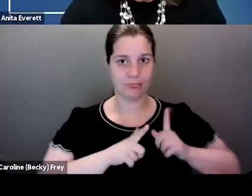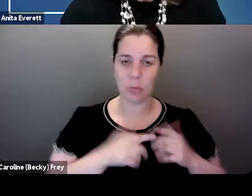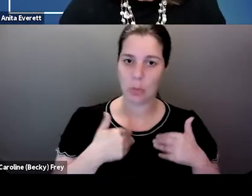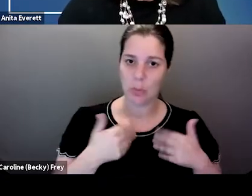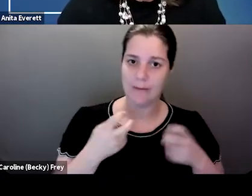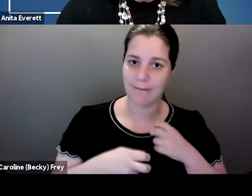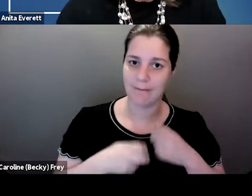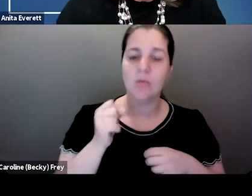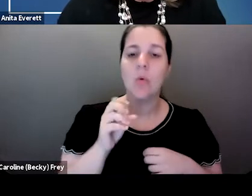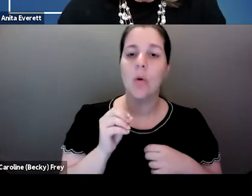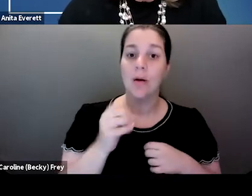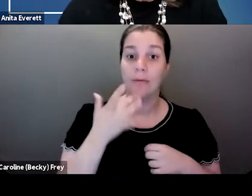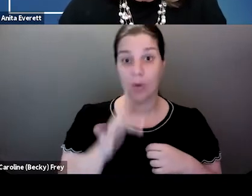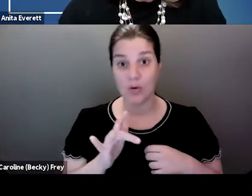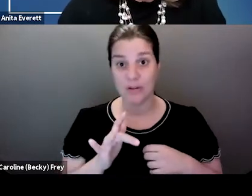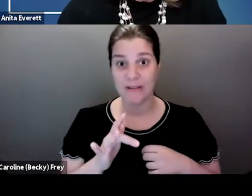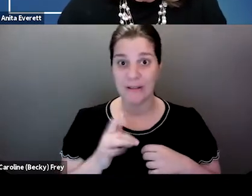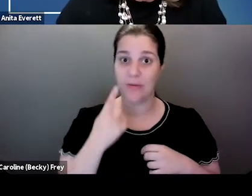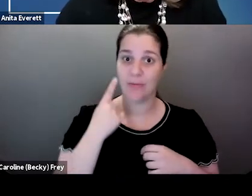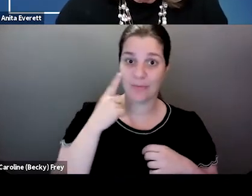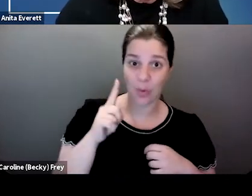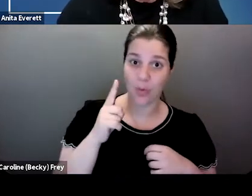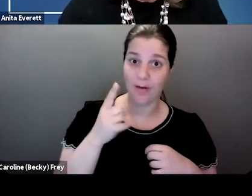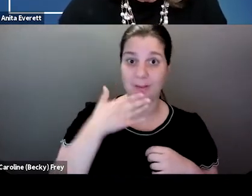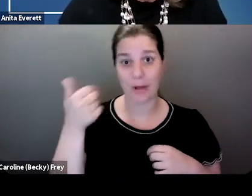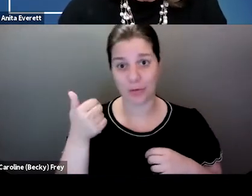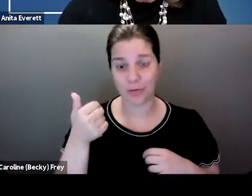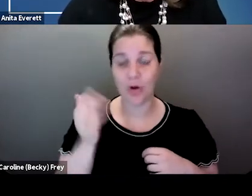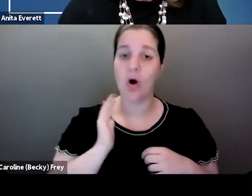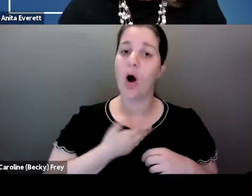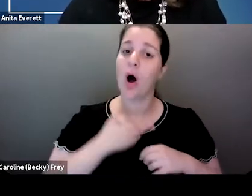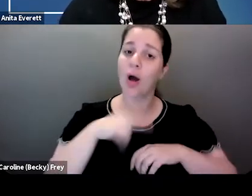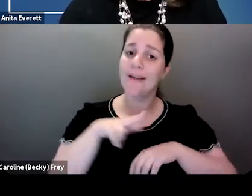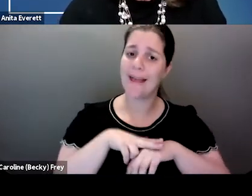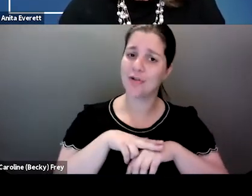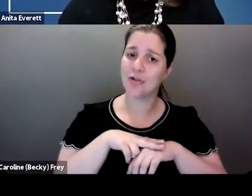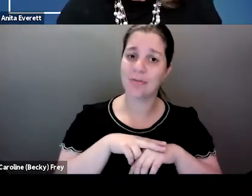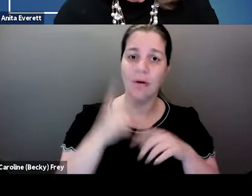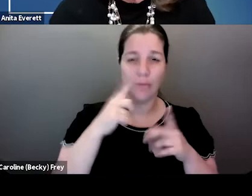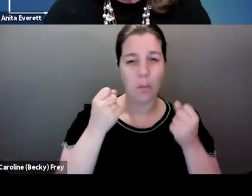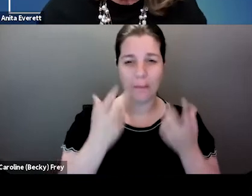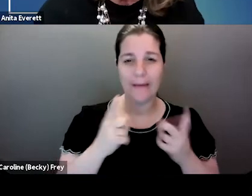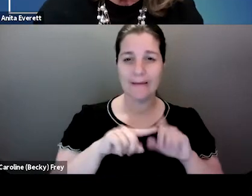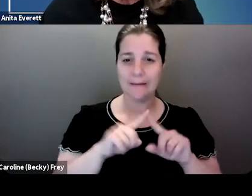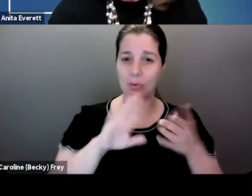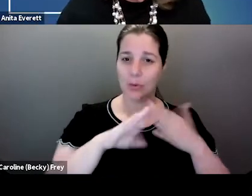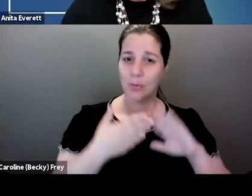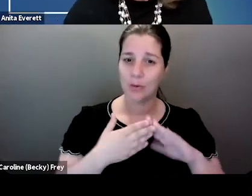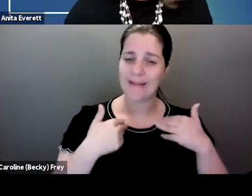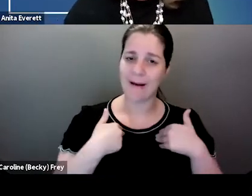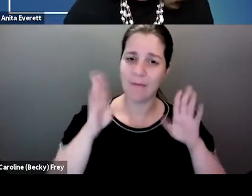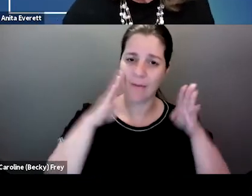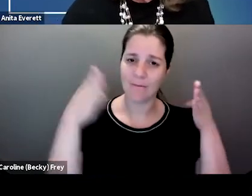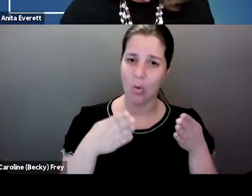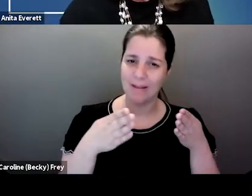Fortunately, for the good or the bad, our nation in many communities has focused attention on what we want our emergency response to look